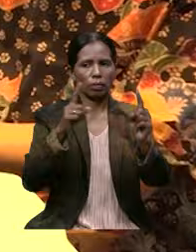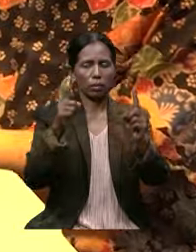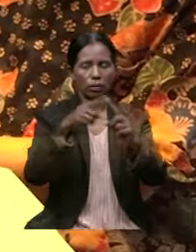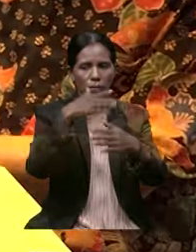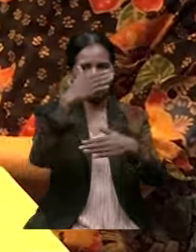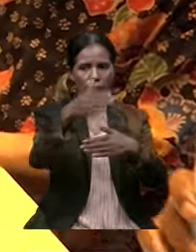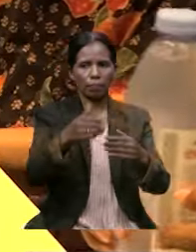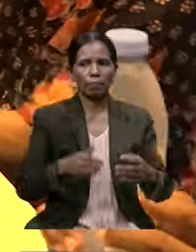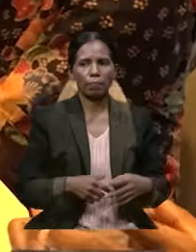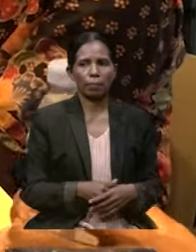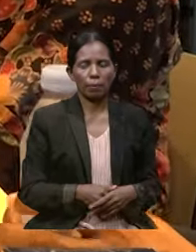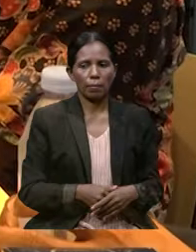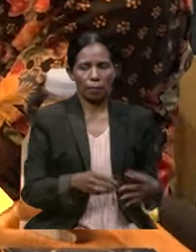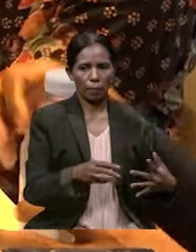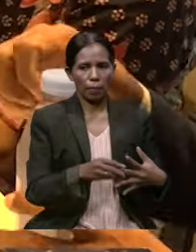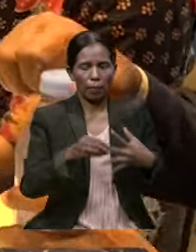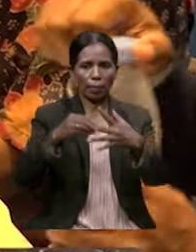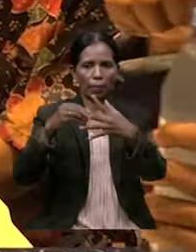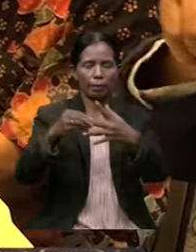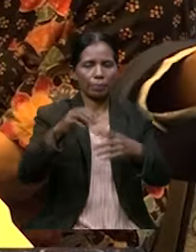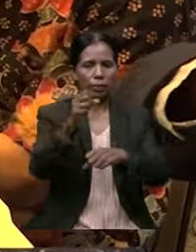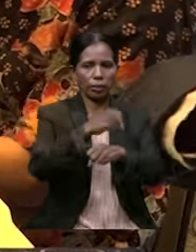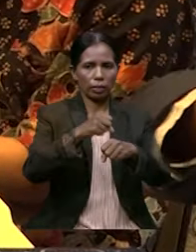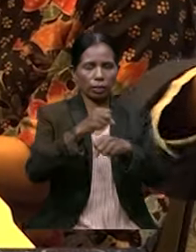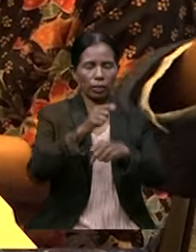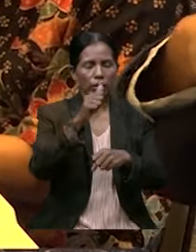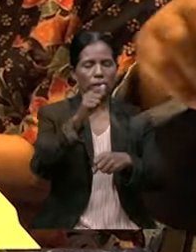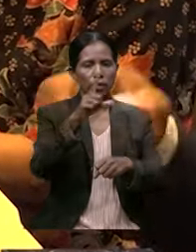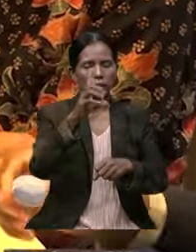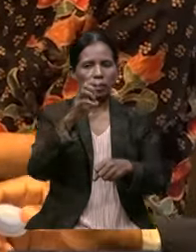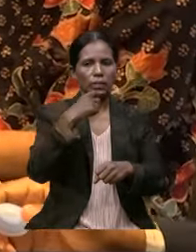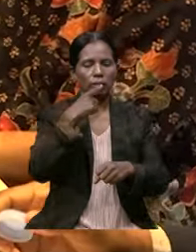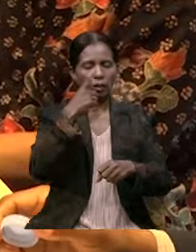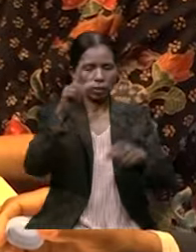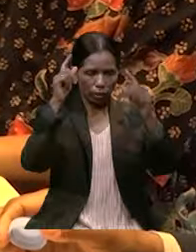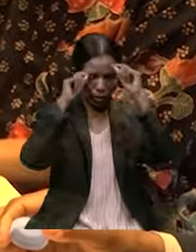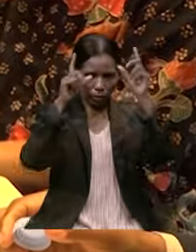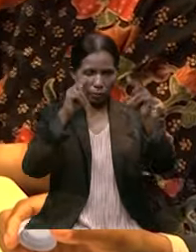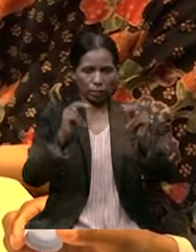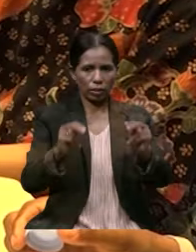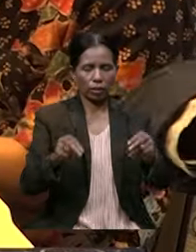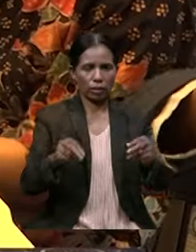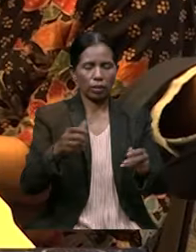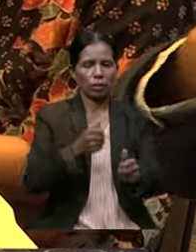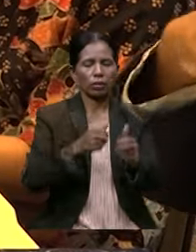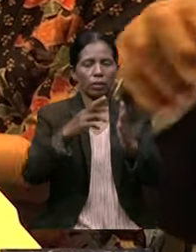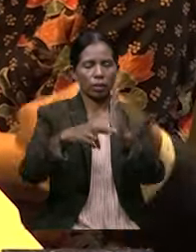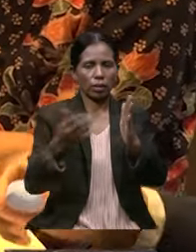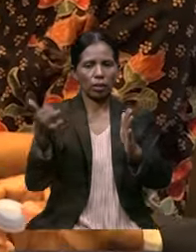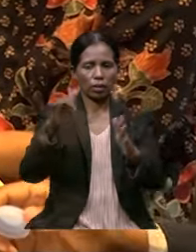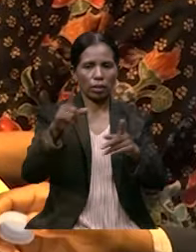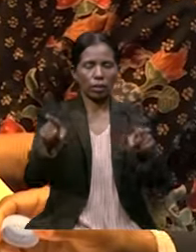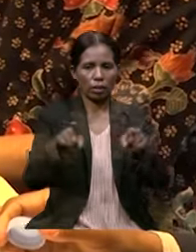broma especialista tecnologia Singapura Aldrin T ateten Timor-Leste precisa preencher requisitos sira